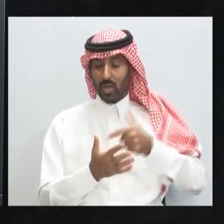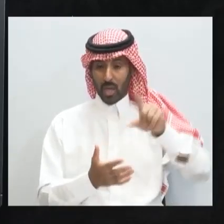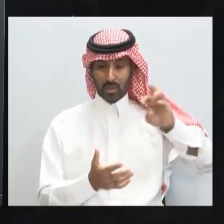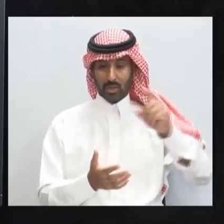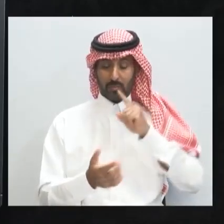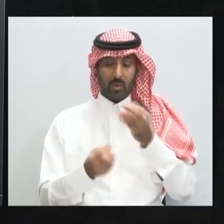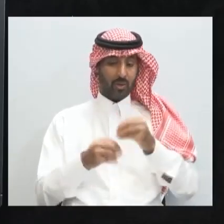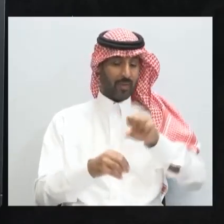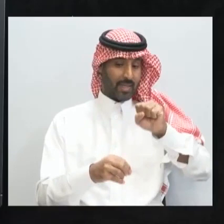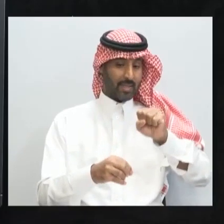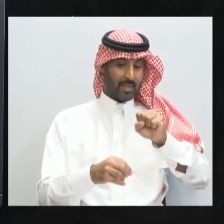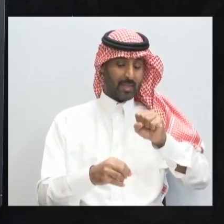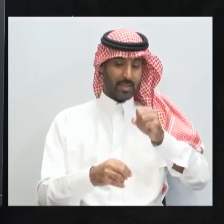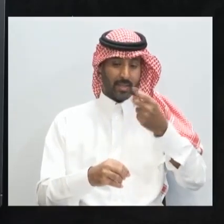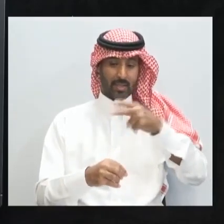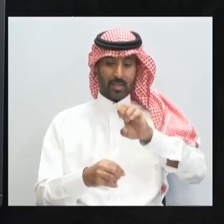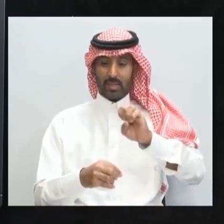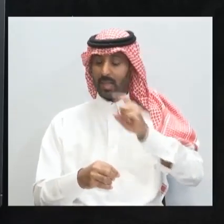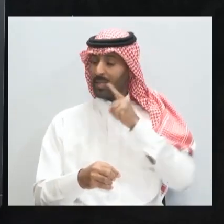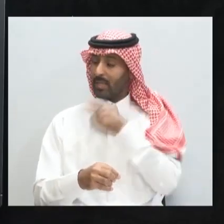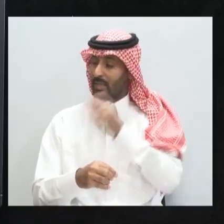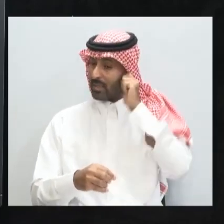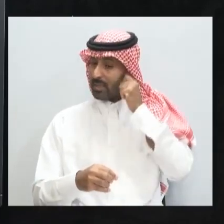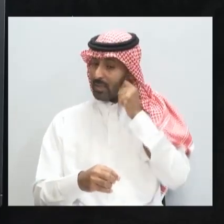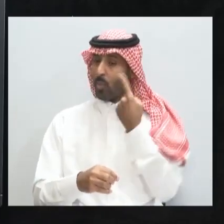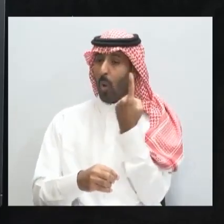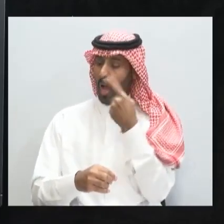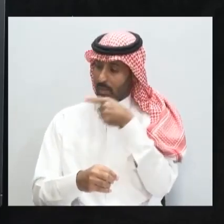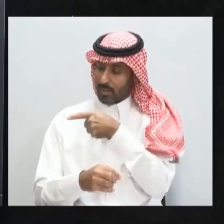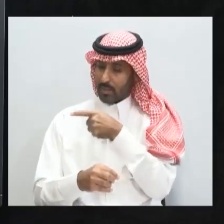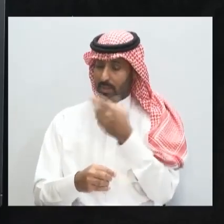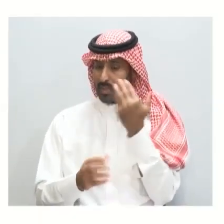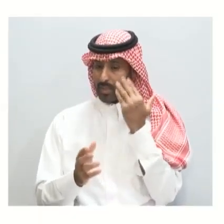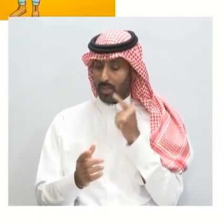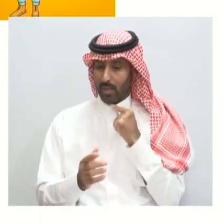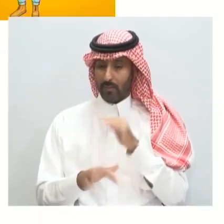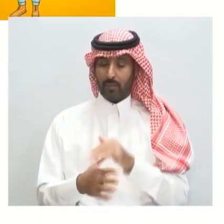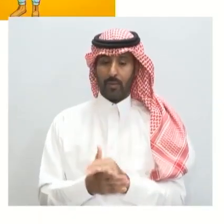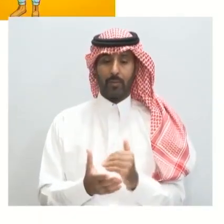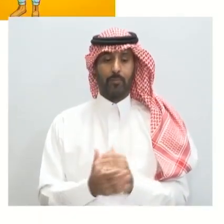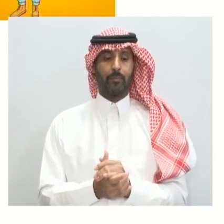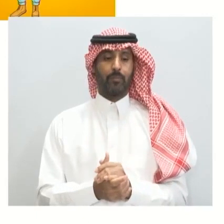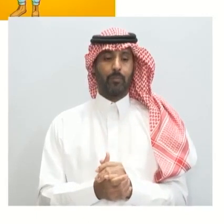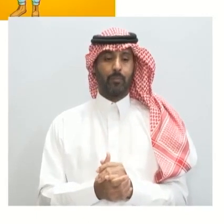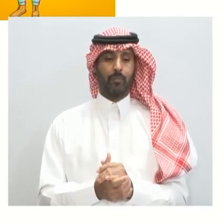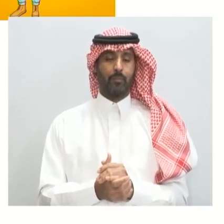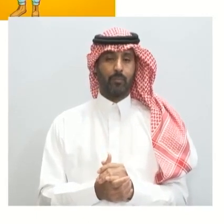of the S we have here. She does live in Los Angeles. Moving on.